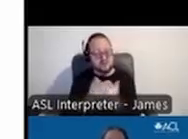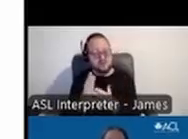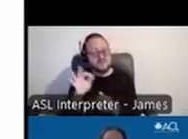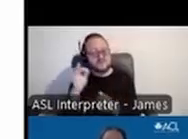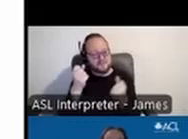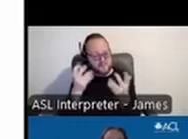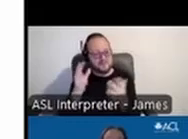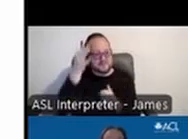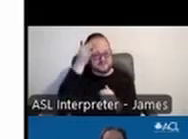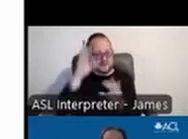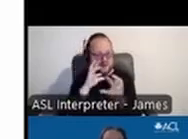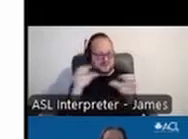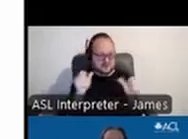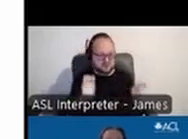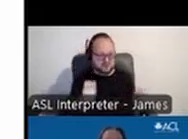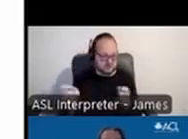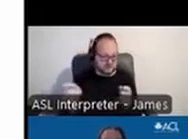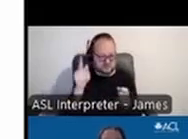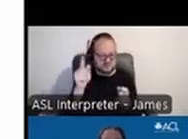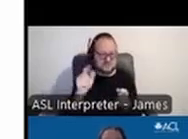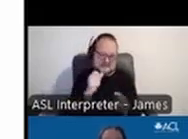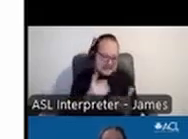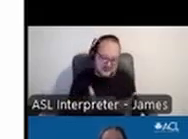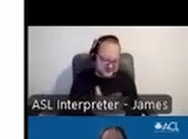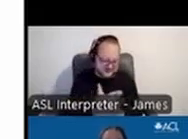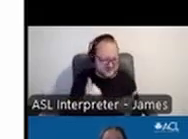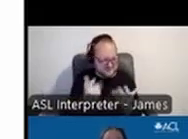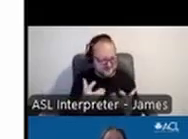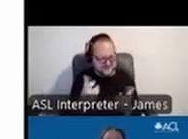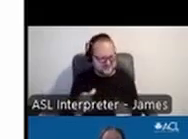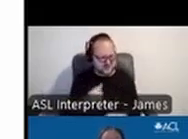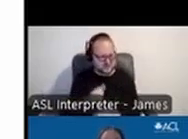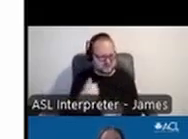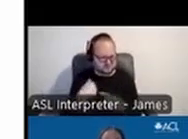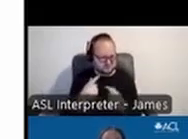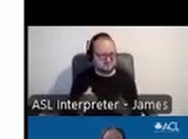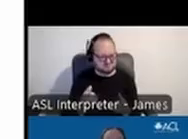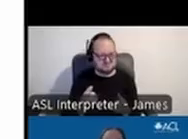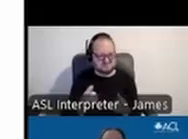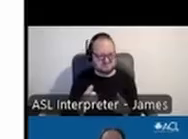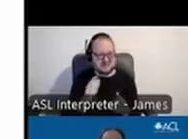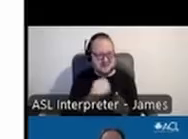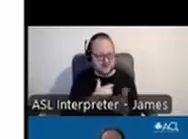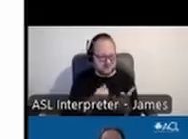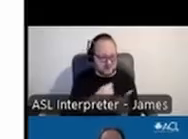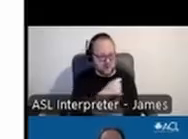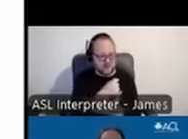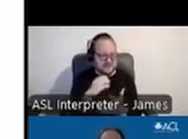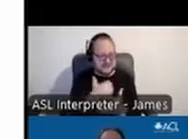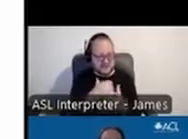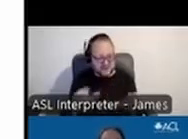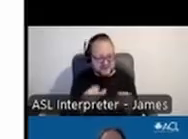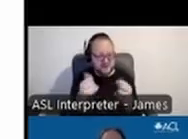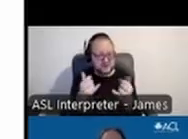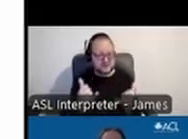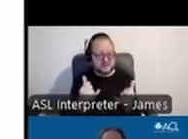work is not new. It's been in process for many, many years. And our priorities and our efforts today as a federal agency and